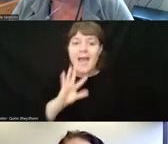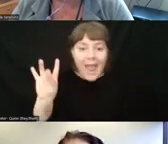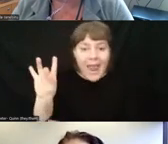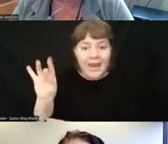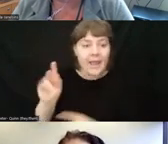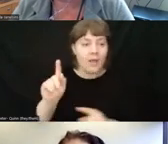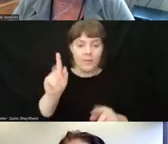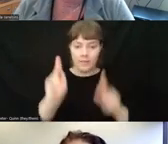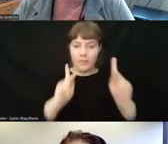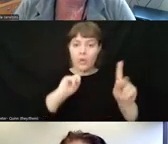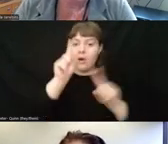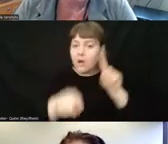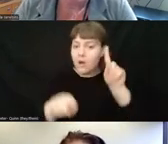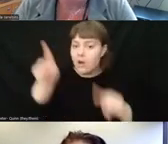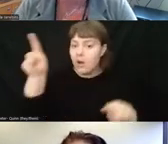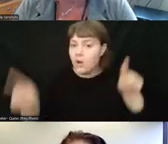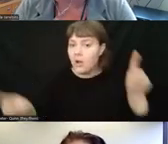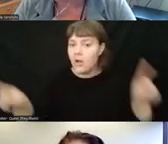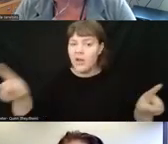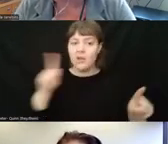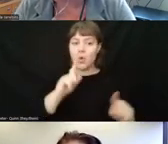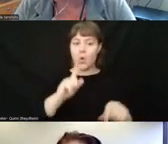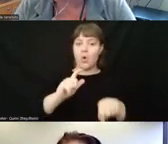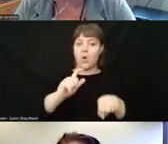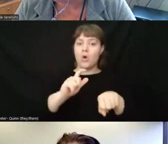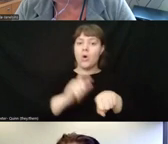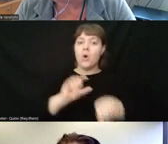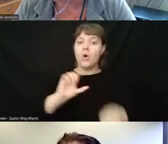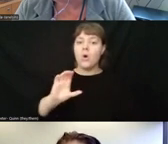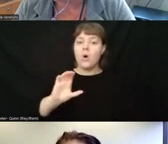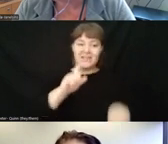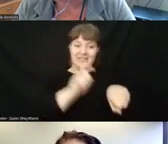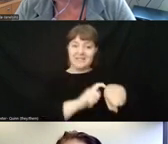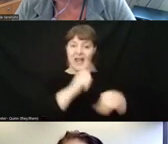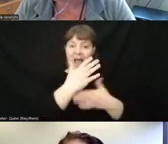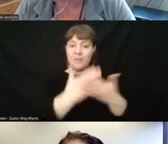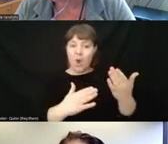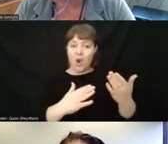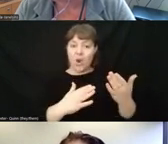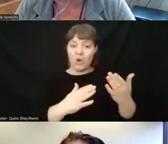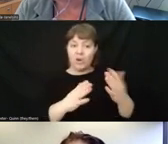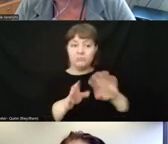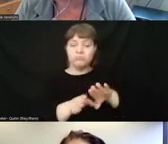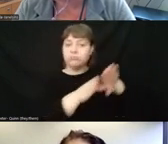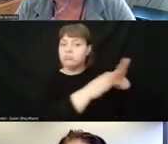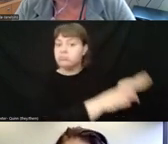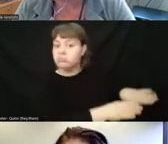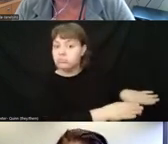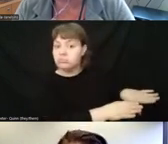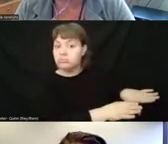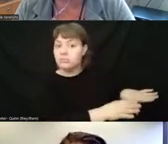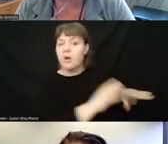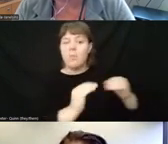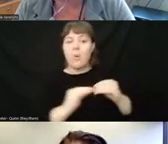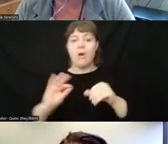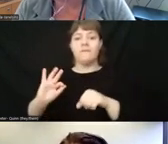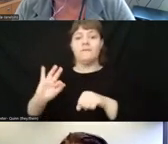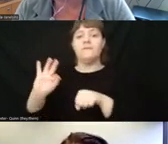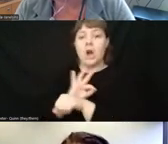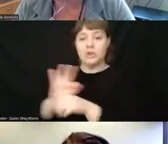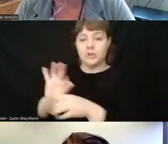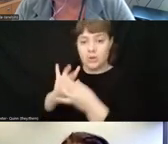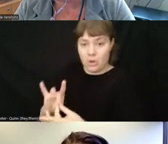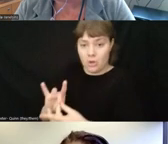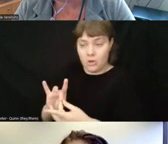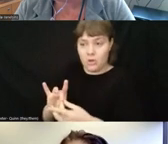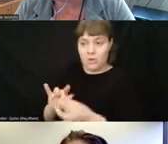we leave the chronological part, we set that aside, and we look at functionally how people